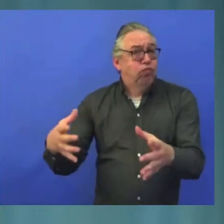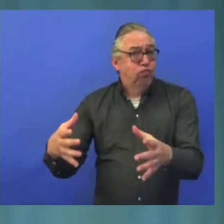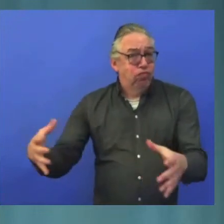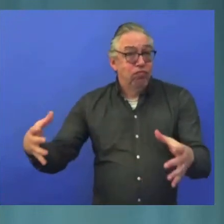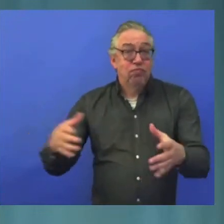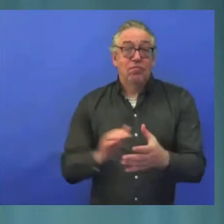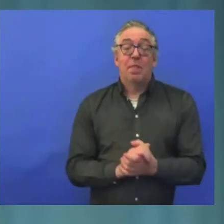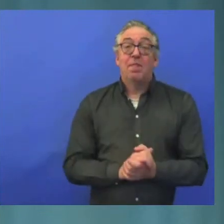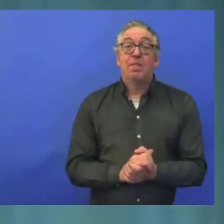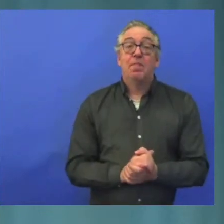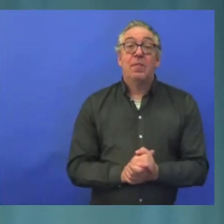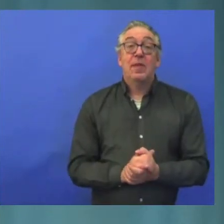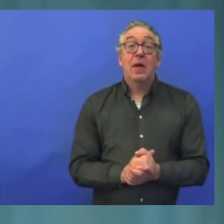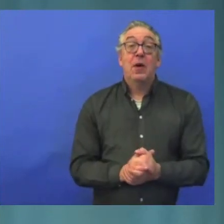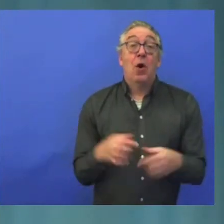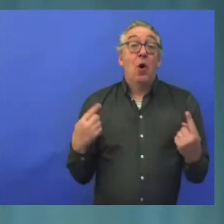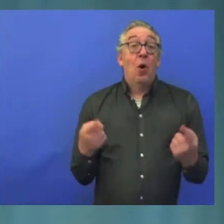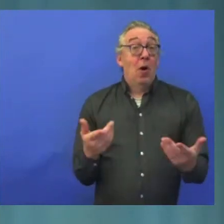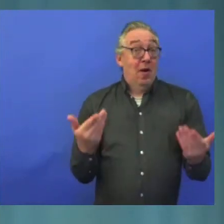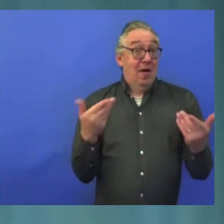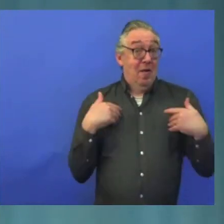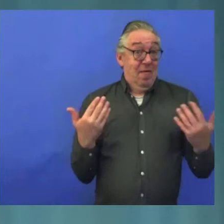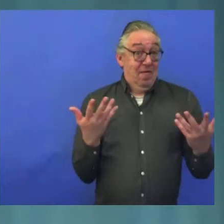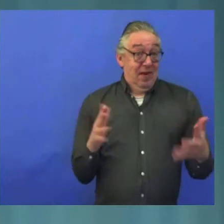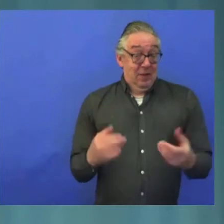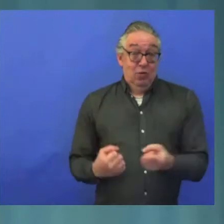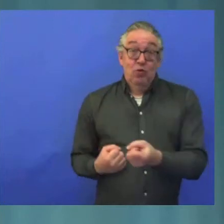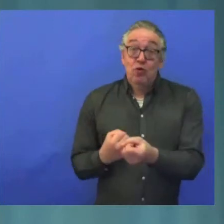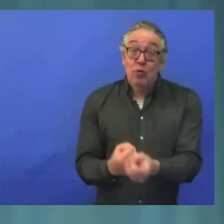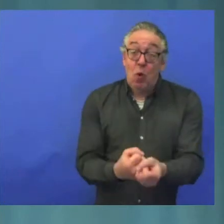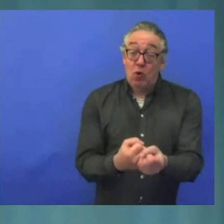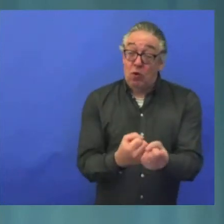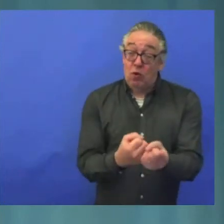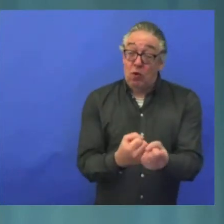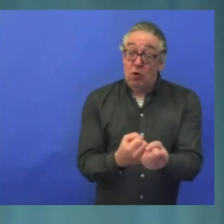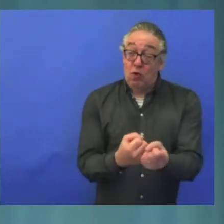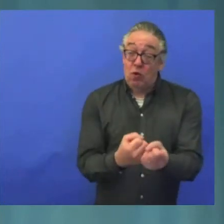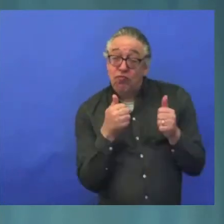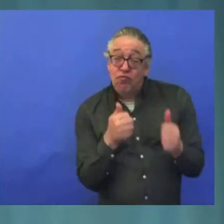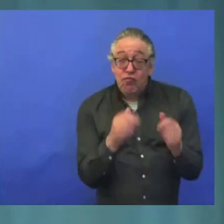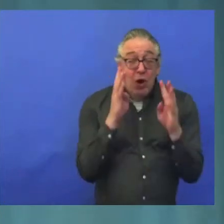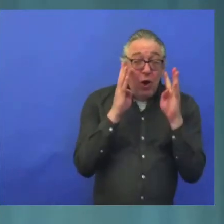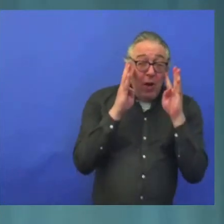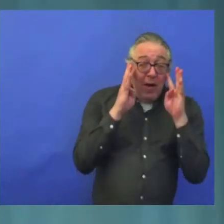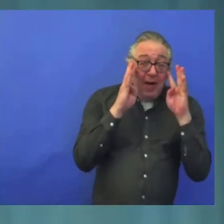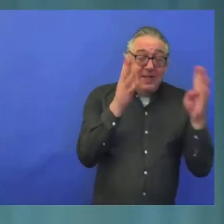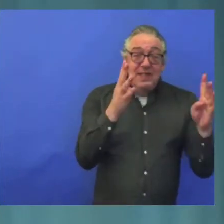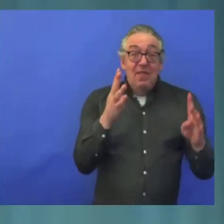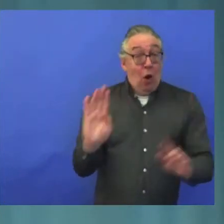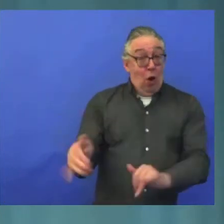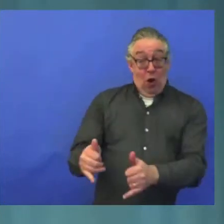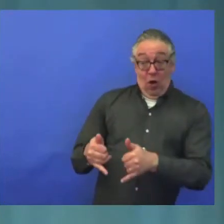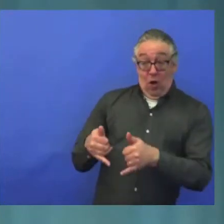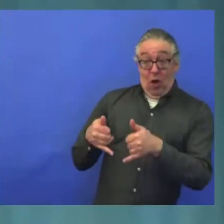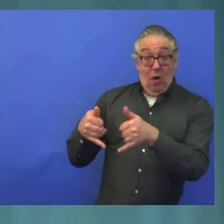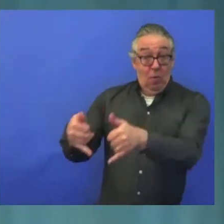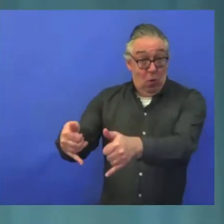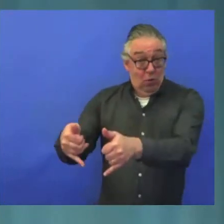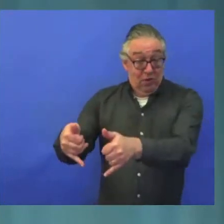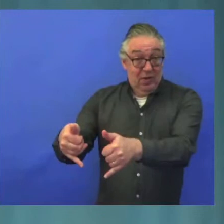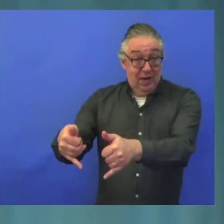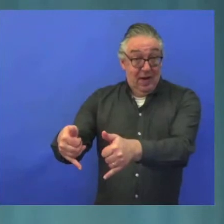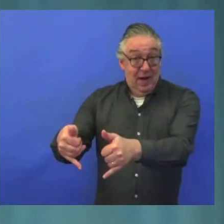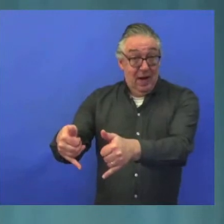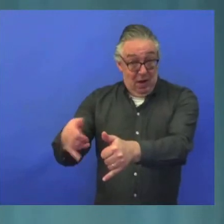promising initiative of how to match our awardees with partners of our network so